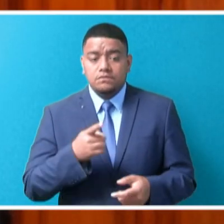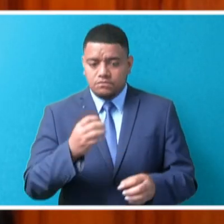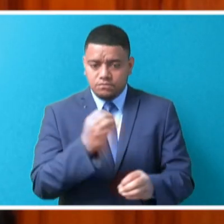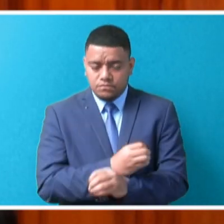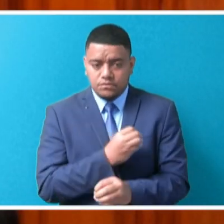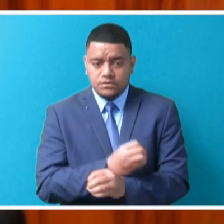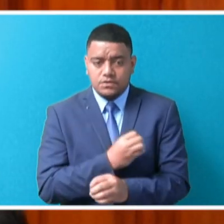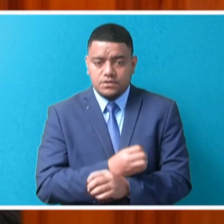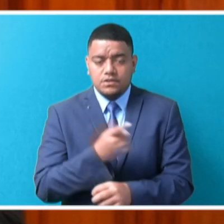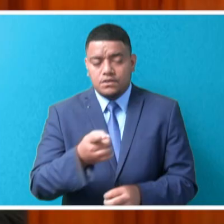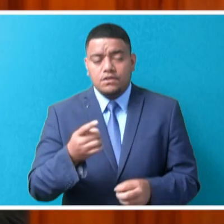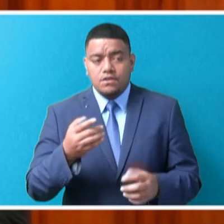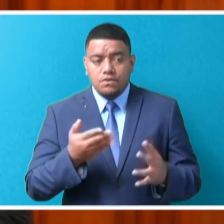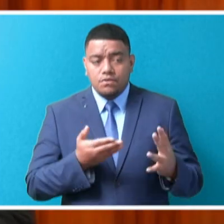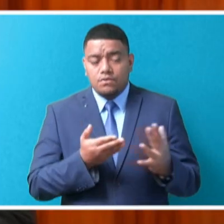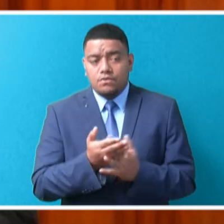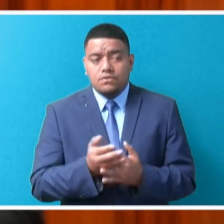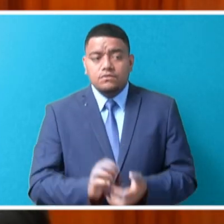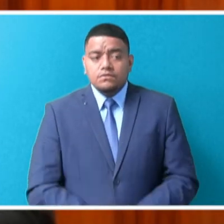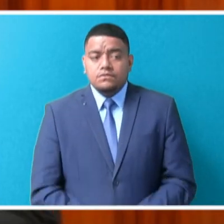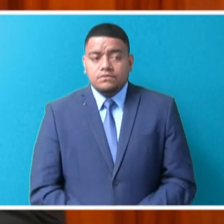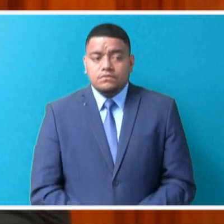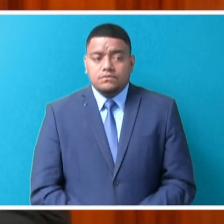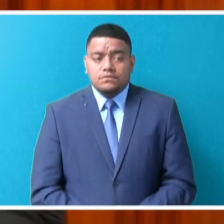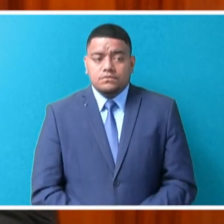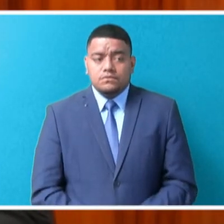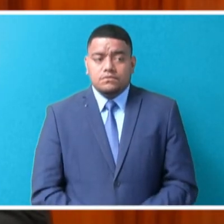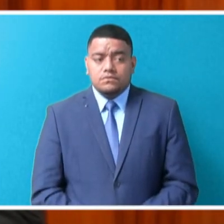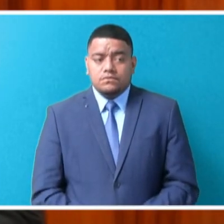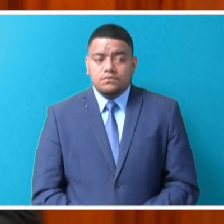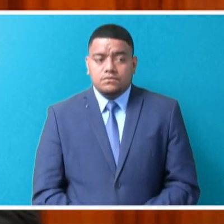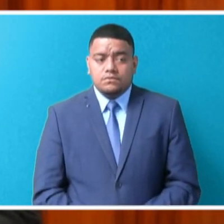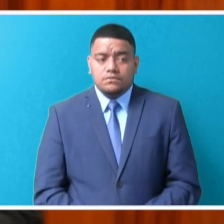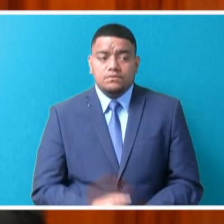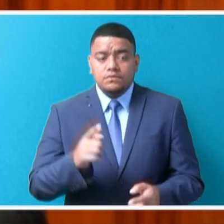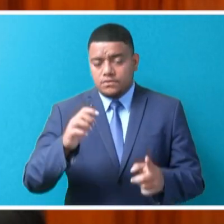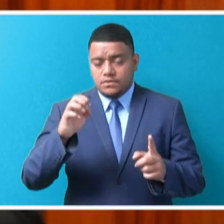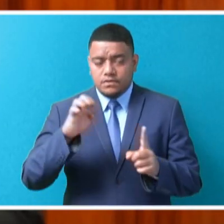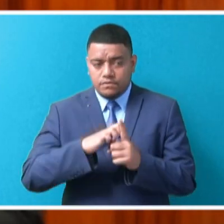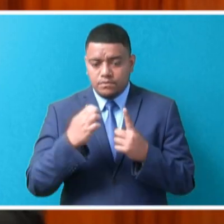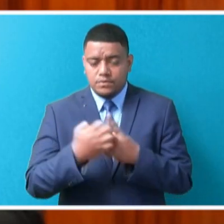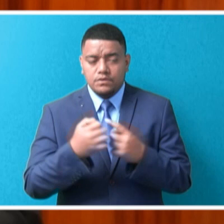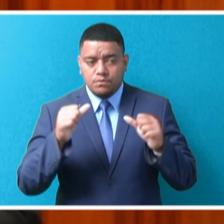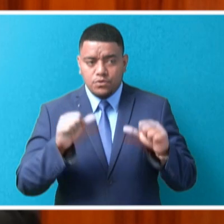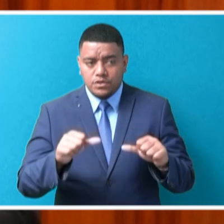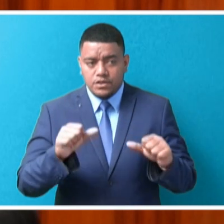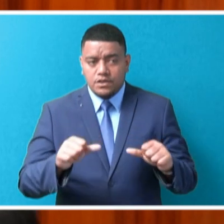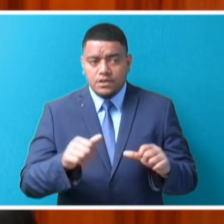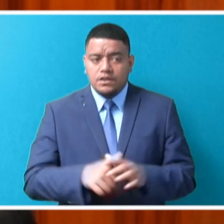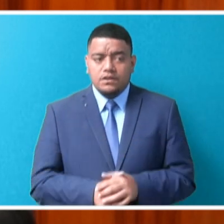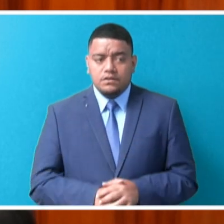principles through the sustainable management of environmental stewardship. This is where the